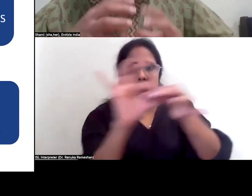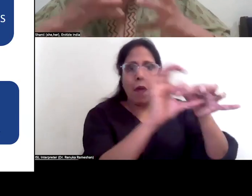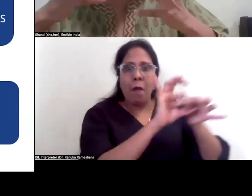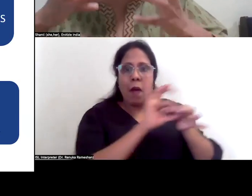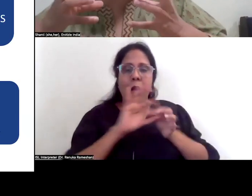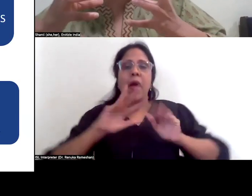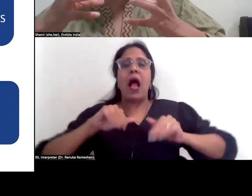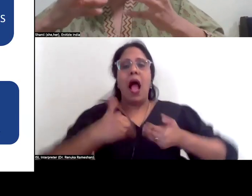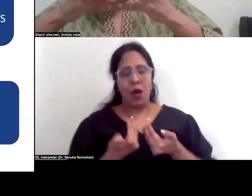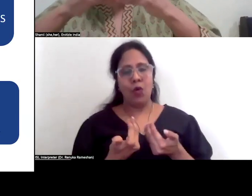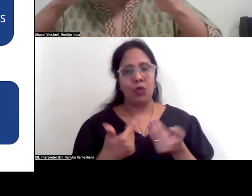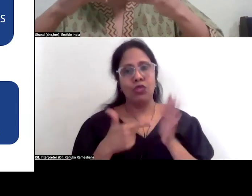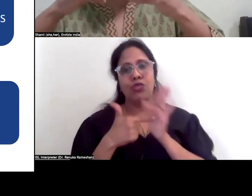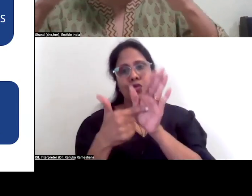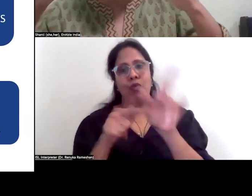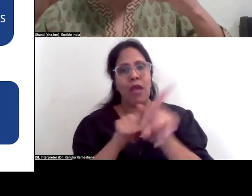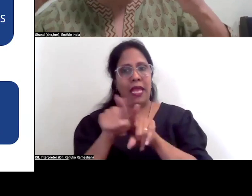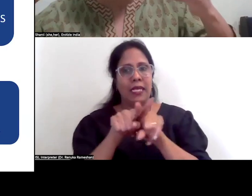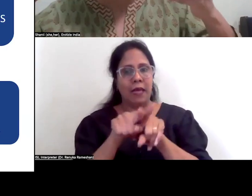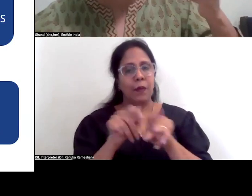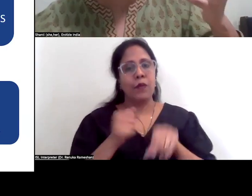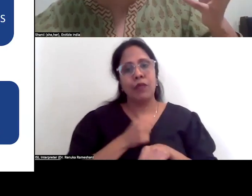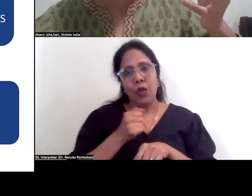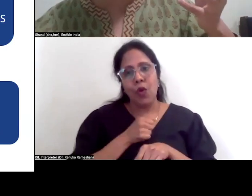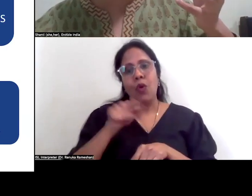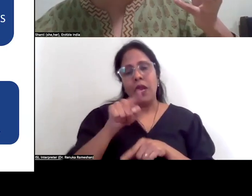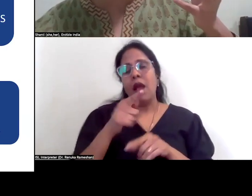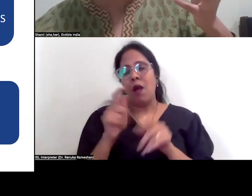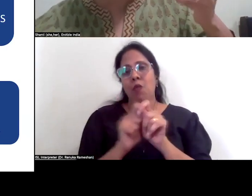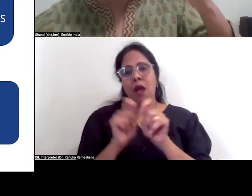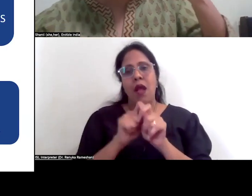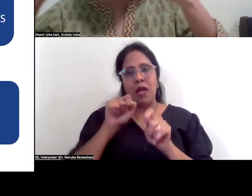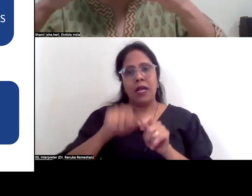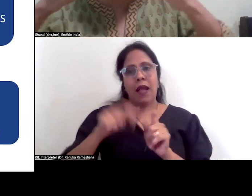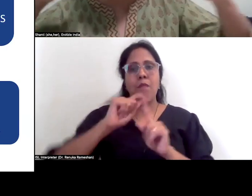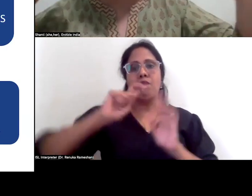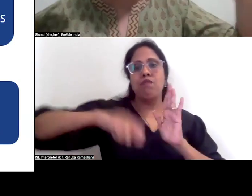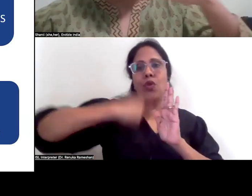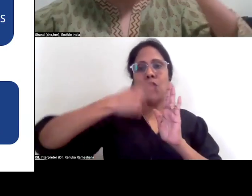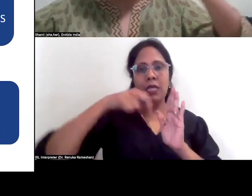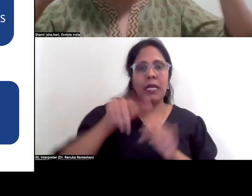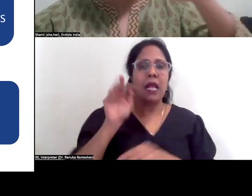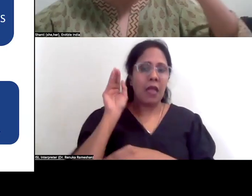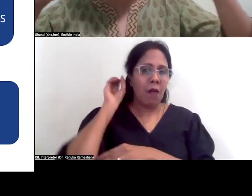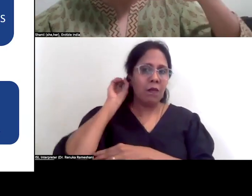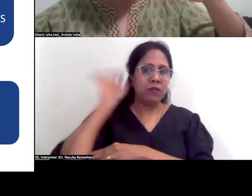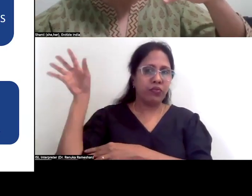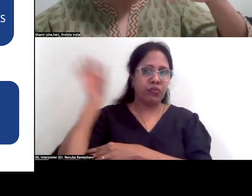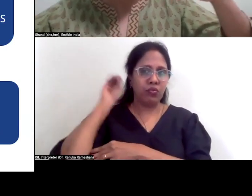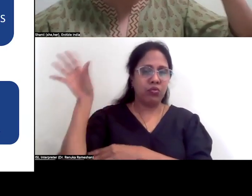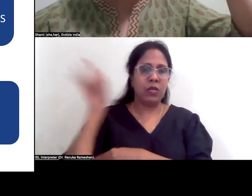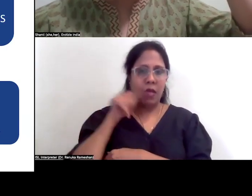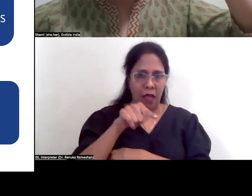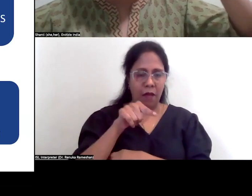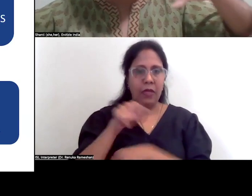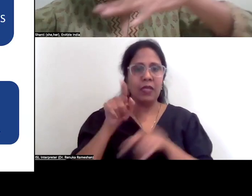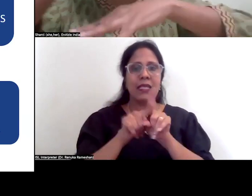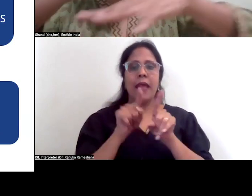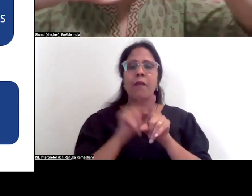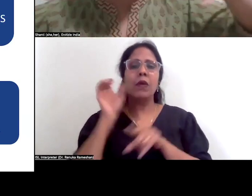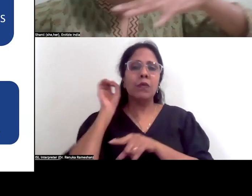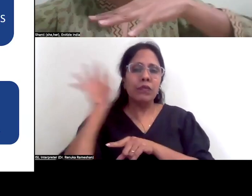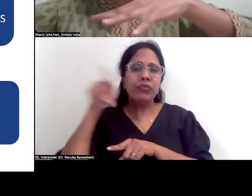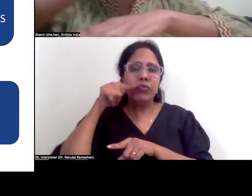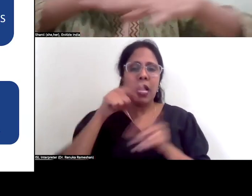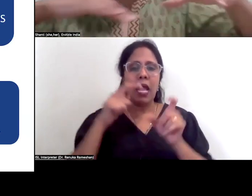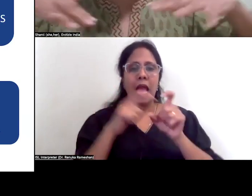Vani, Enable Vani, which is a rural social networking platform. On Vani, different persons with disability